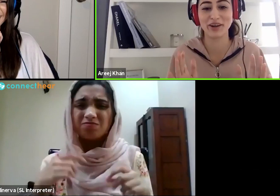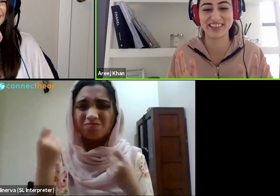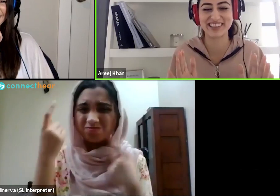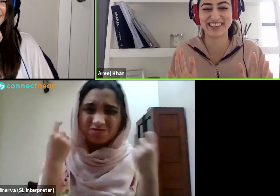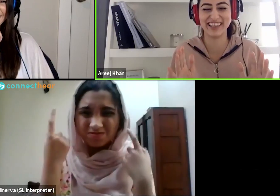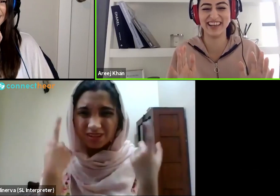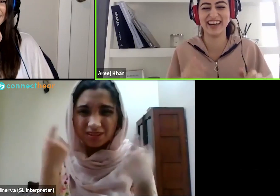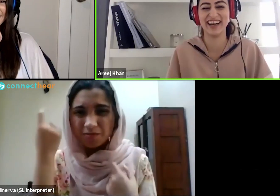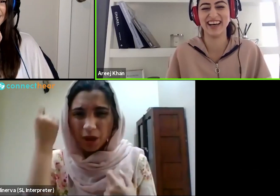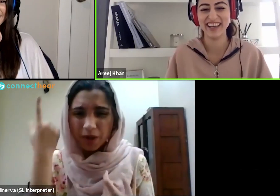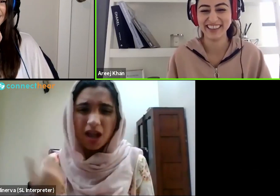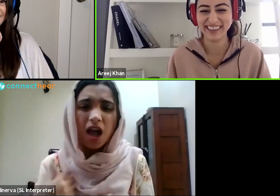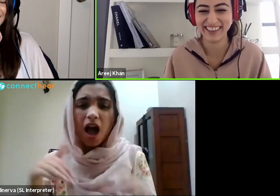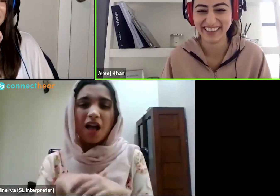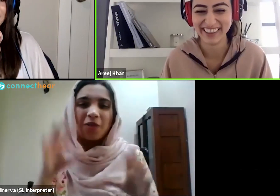Be honest.